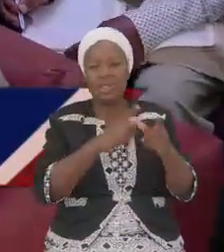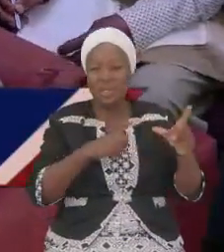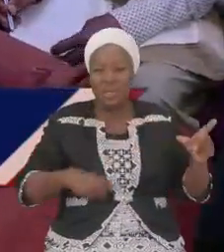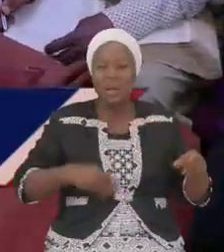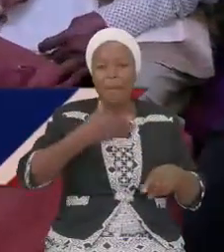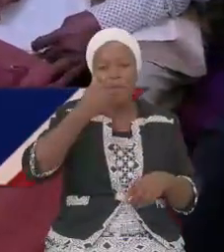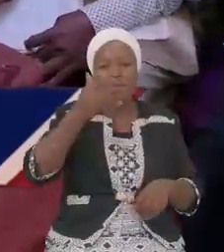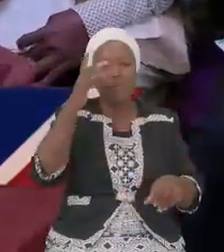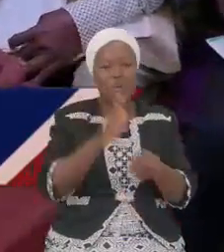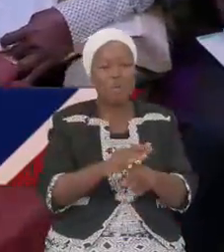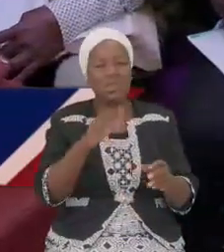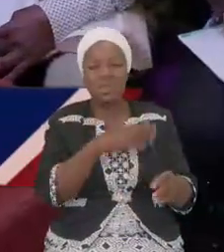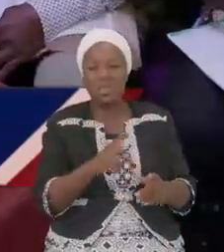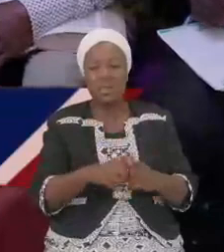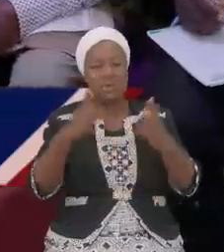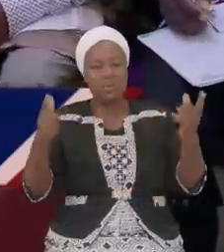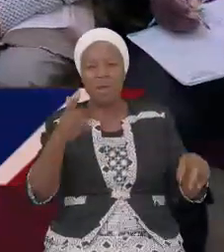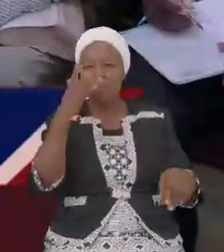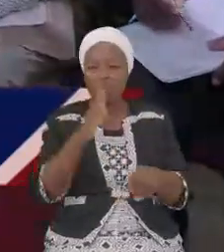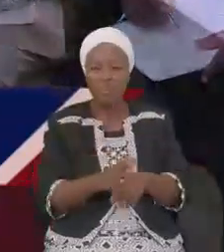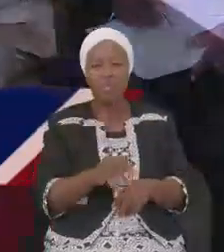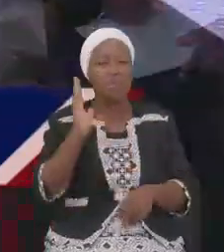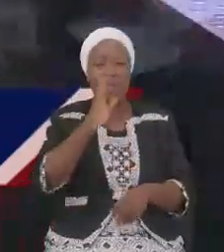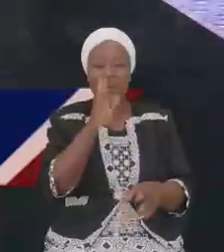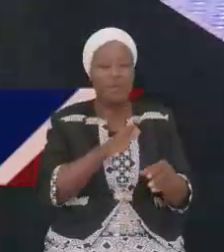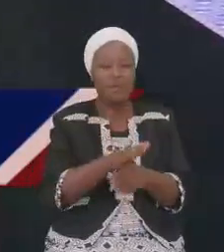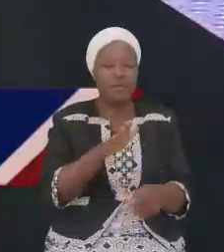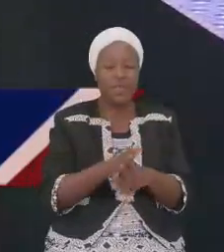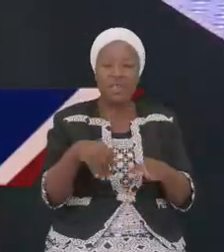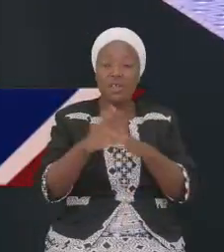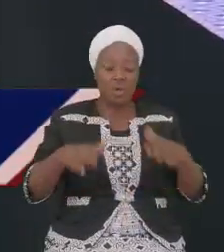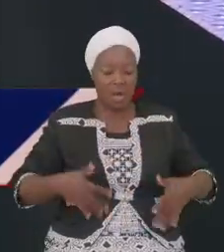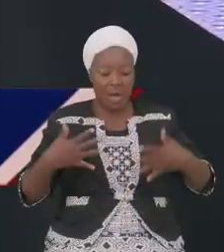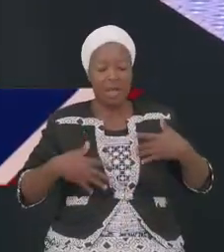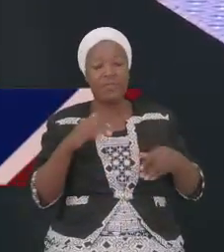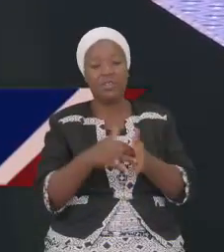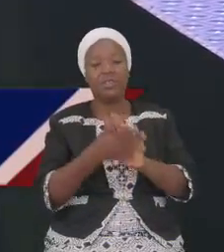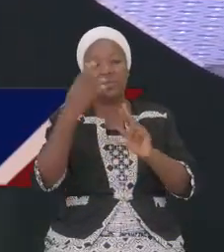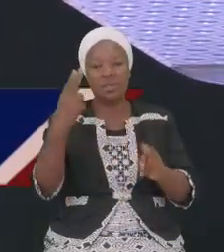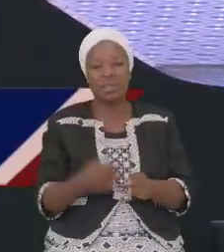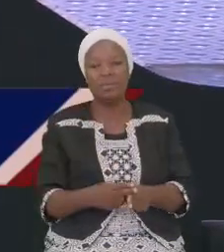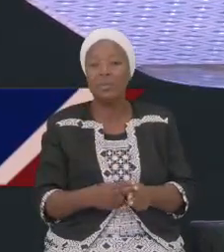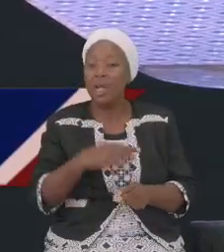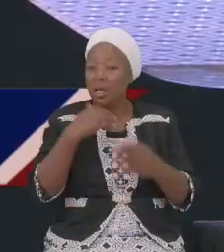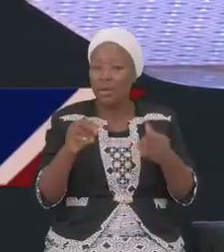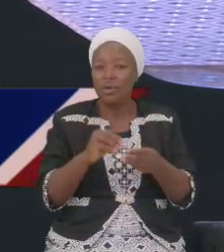Better promises, great promises will be fulfilled in your life in Jesus' name. And now